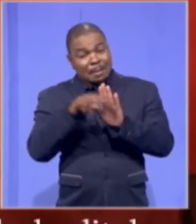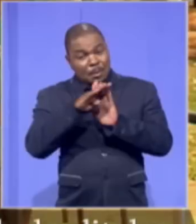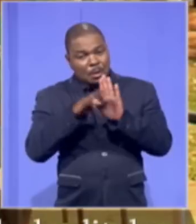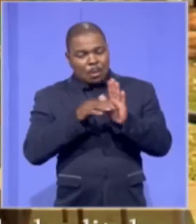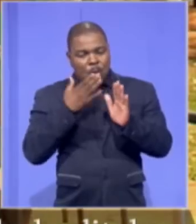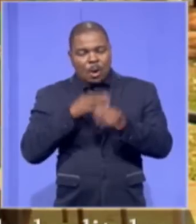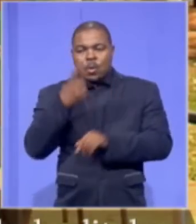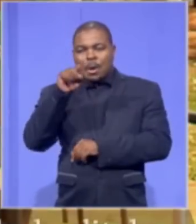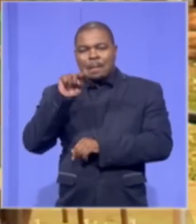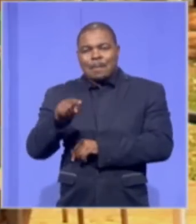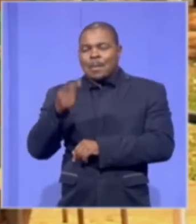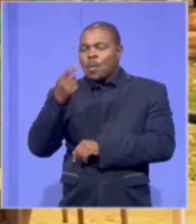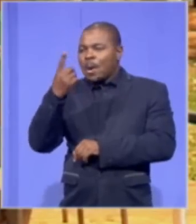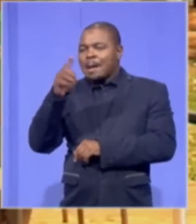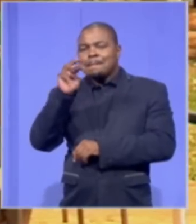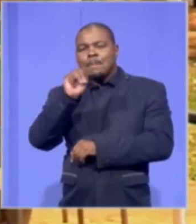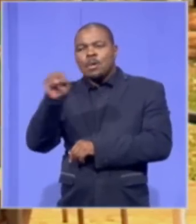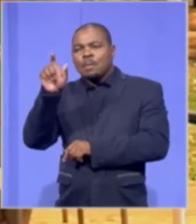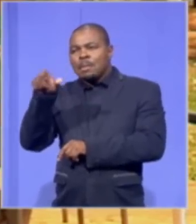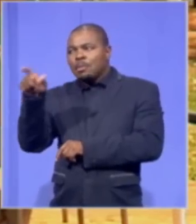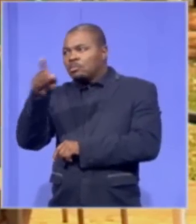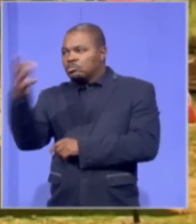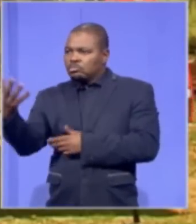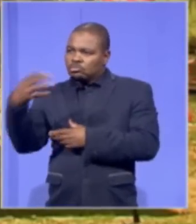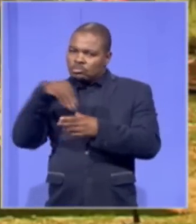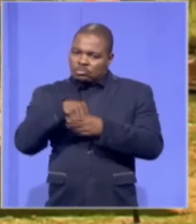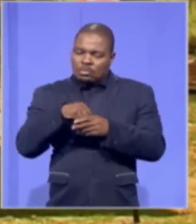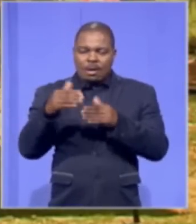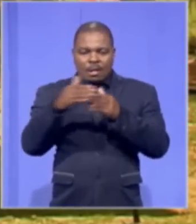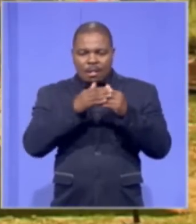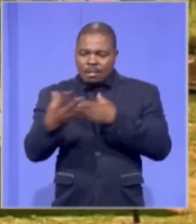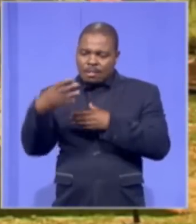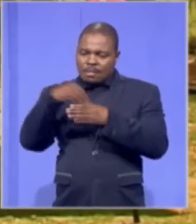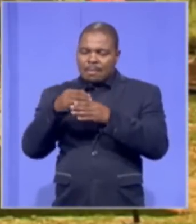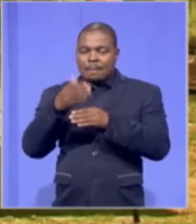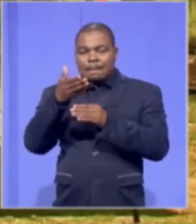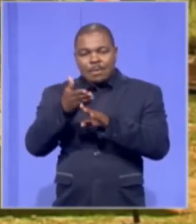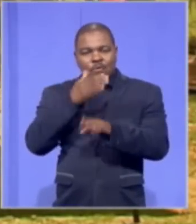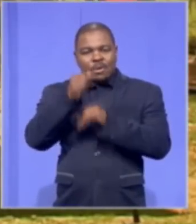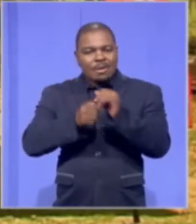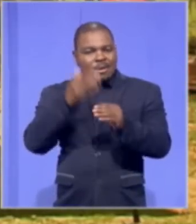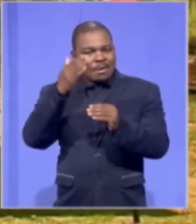milione o tee fegelwana tee ba hwetša kalafo ya maphelo pele ya mafelelo a ngwaga.